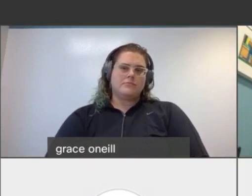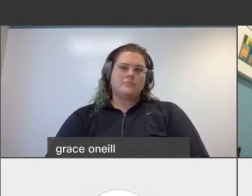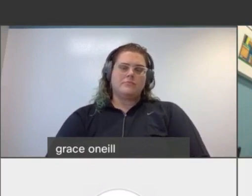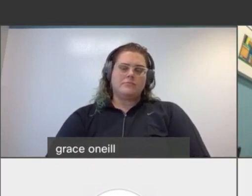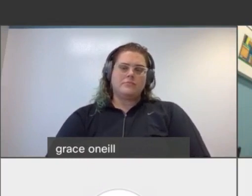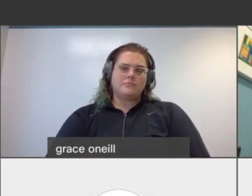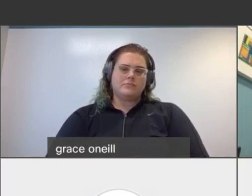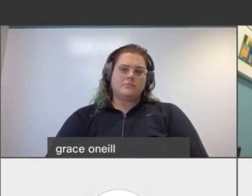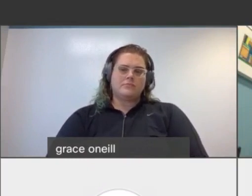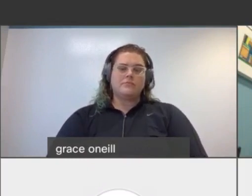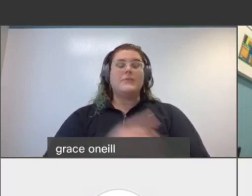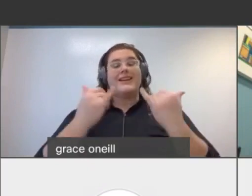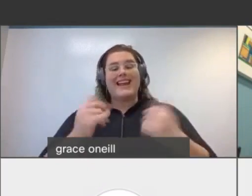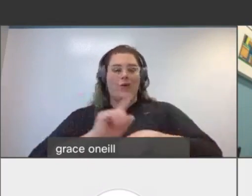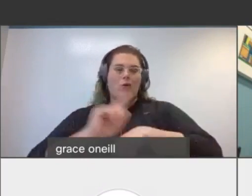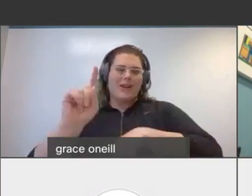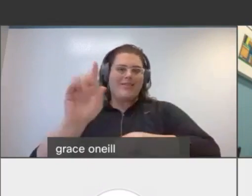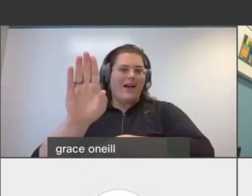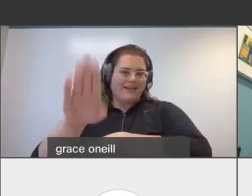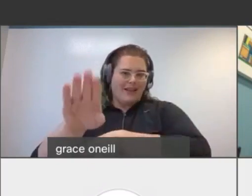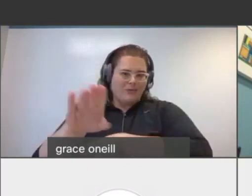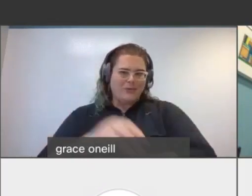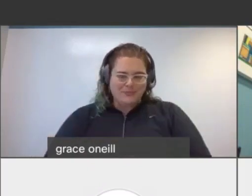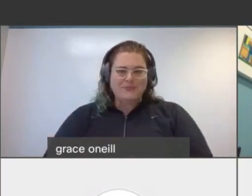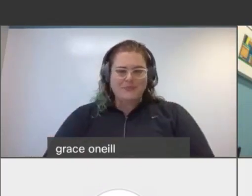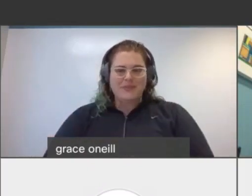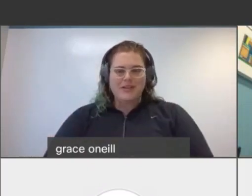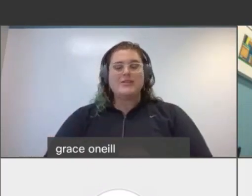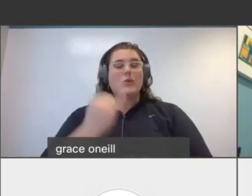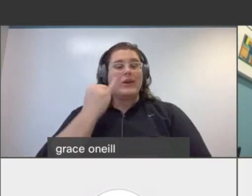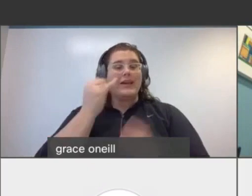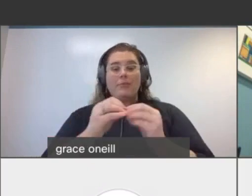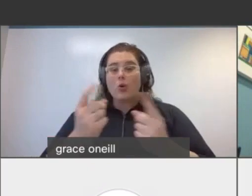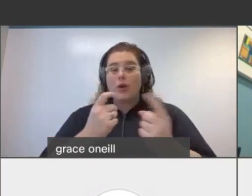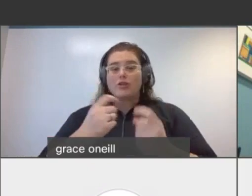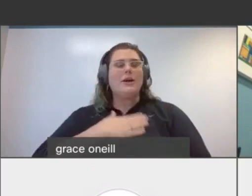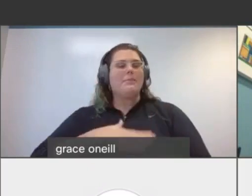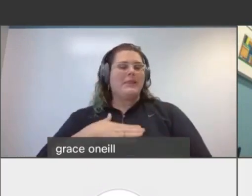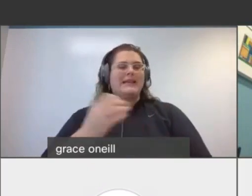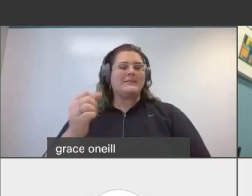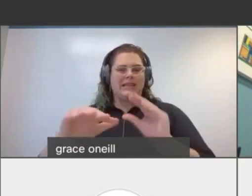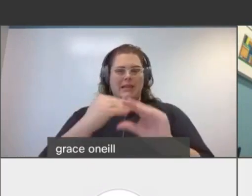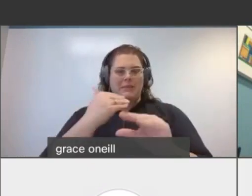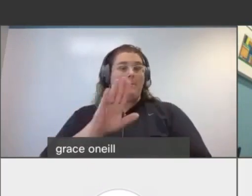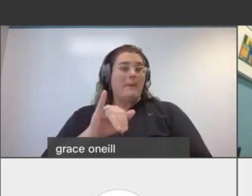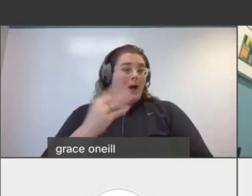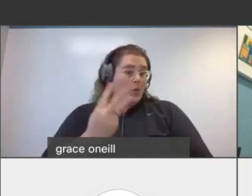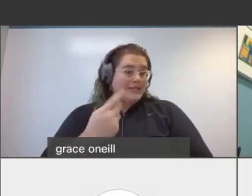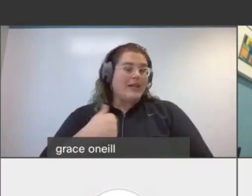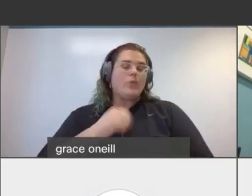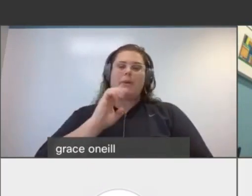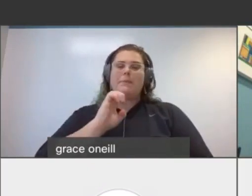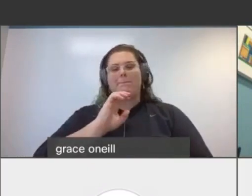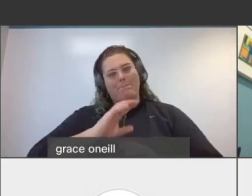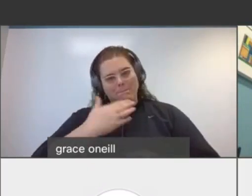It is now 1 o'clock. And so if there's more questions, please send them in by Wednesday and we'll be well prepared to answer them.